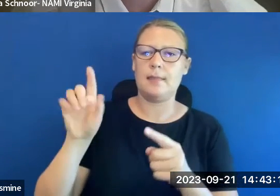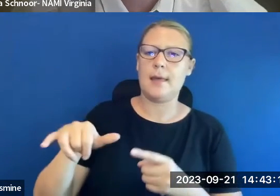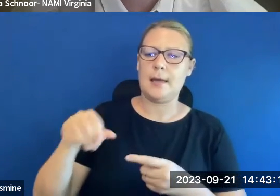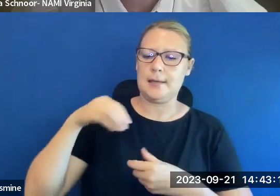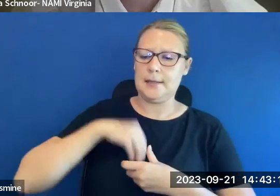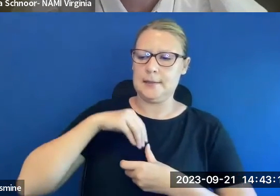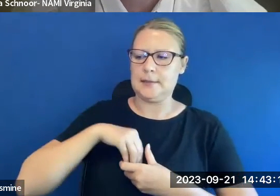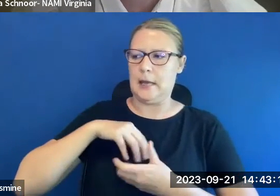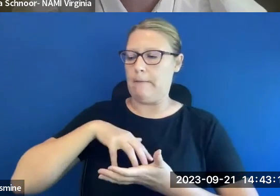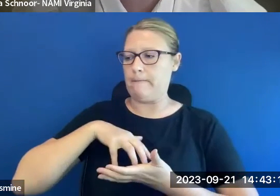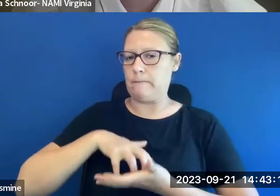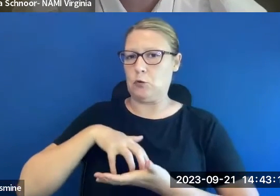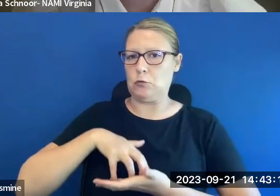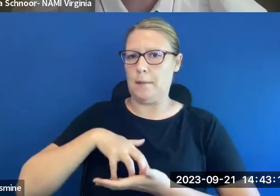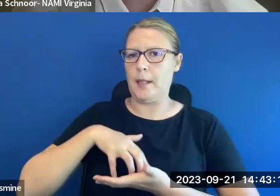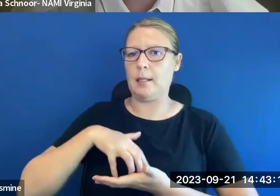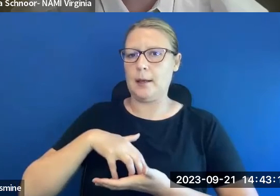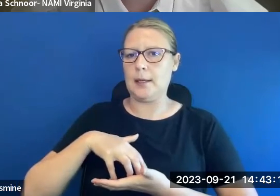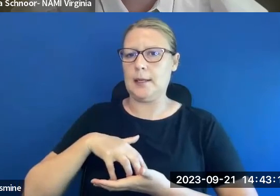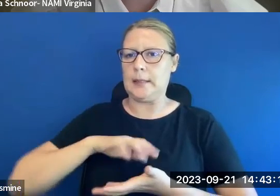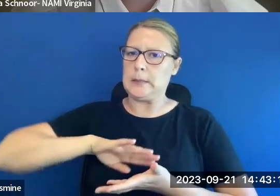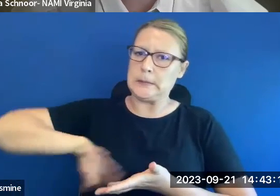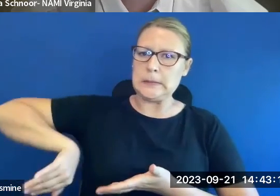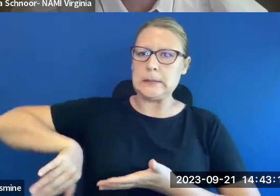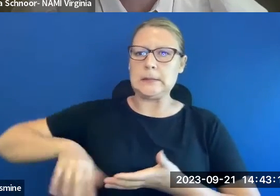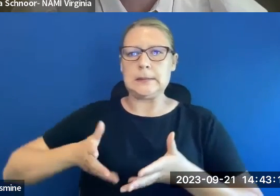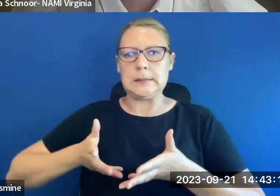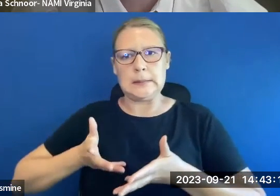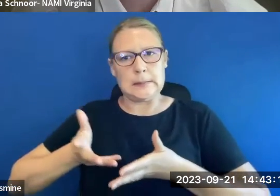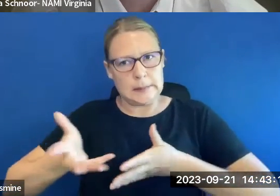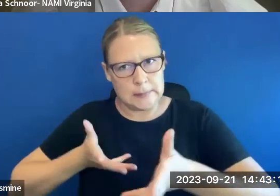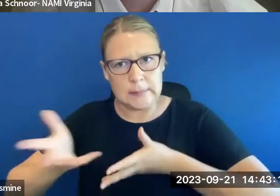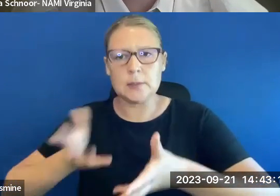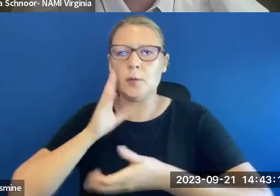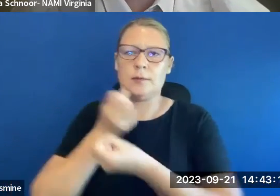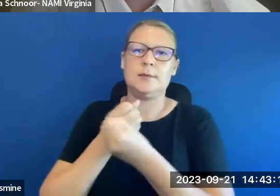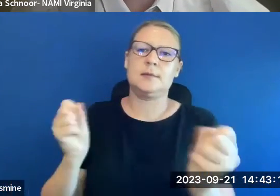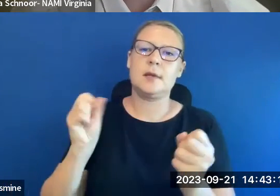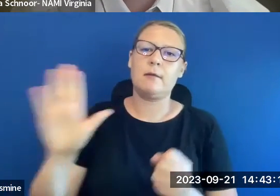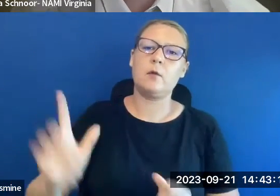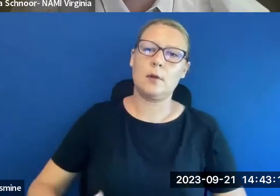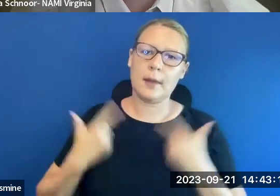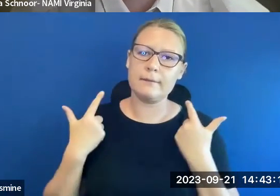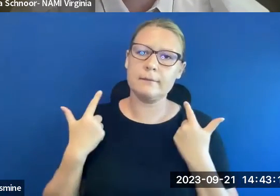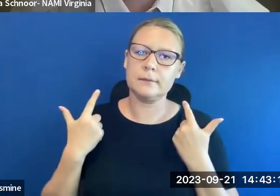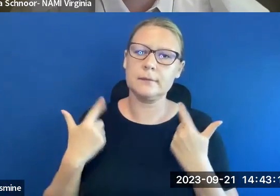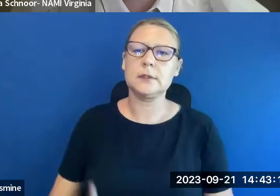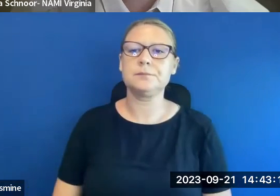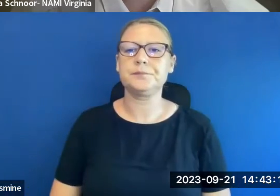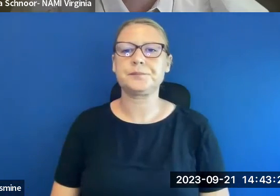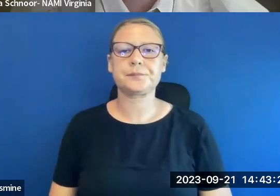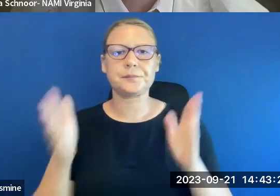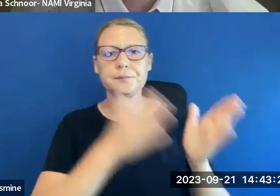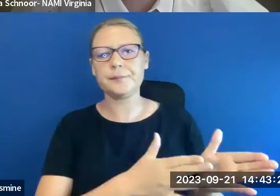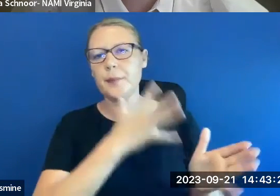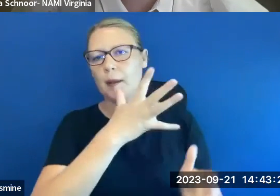reaching out can absolutely save your life. And to parents and caregivers, I would probably repeat,